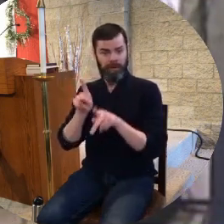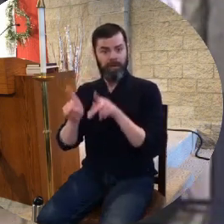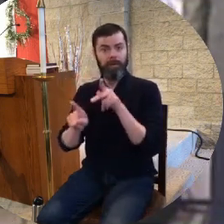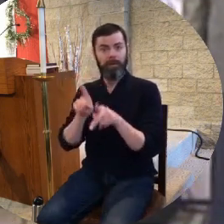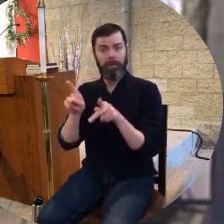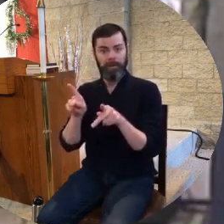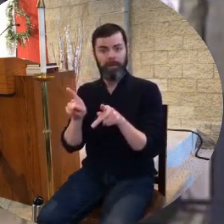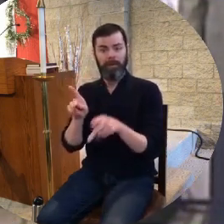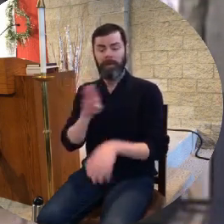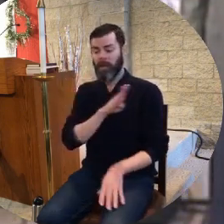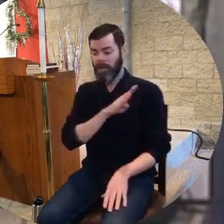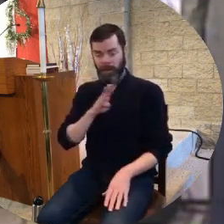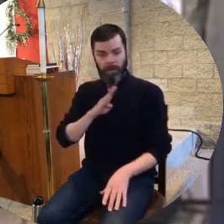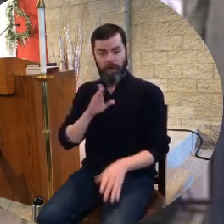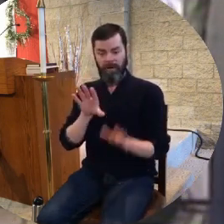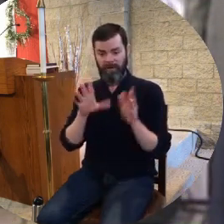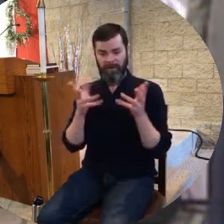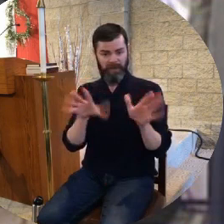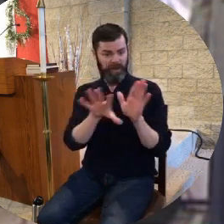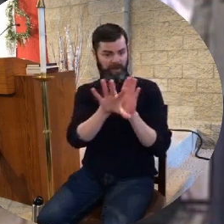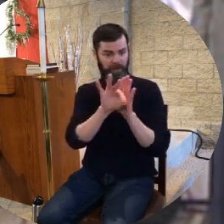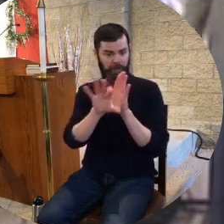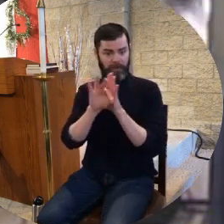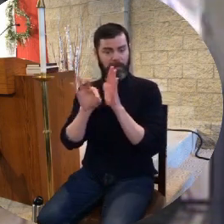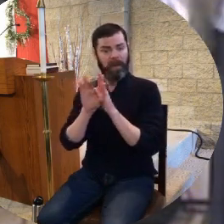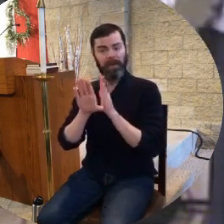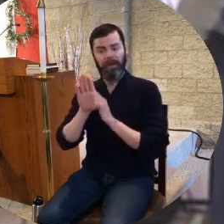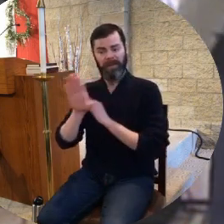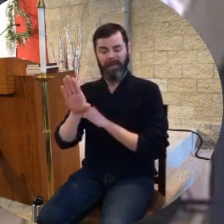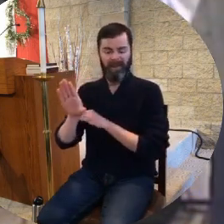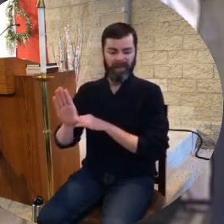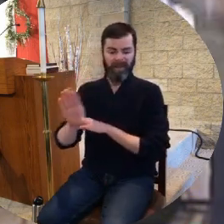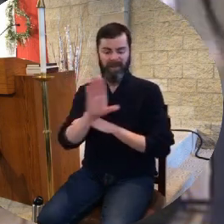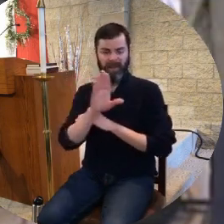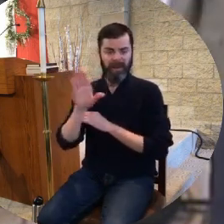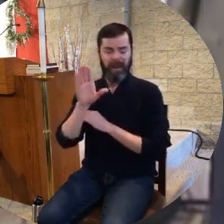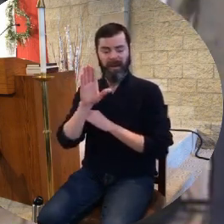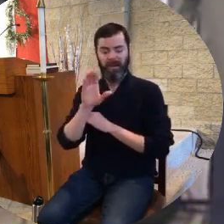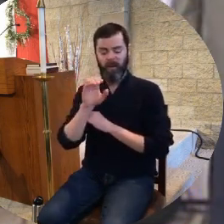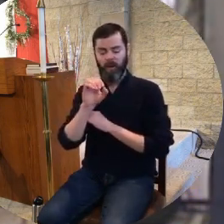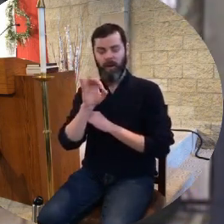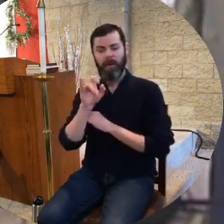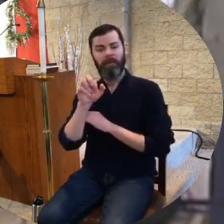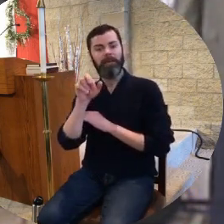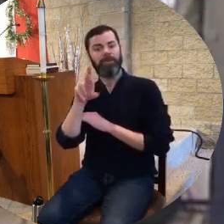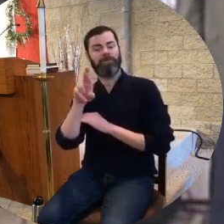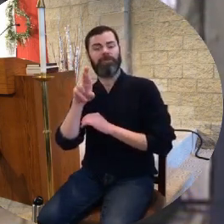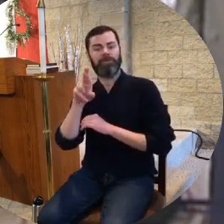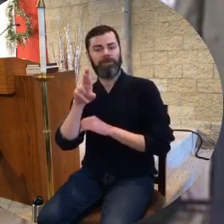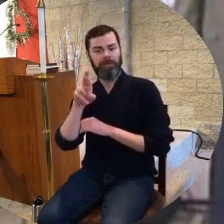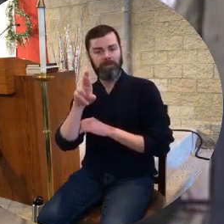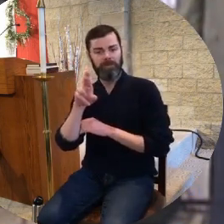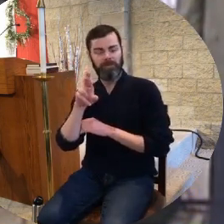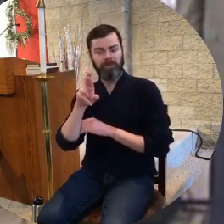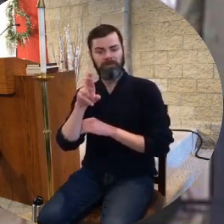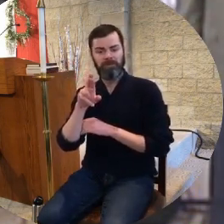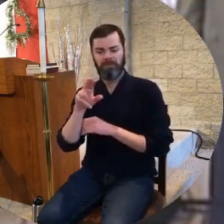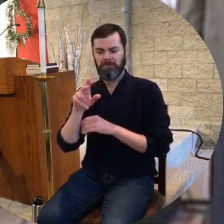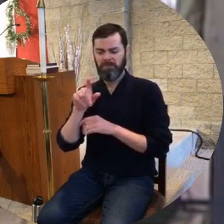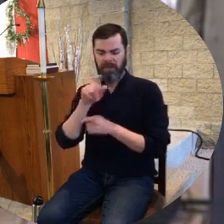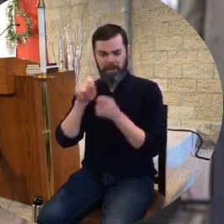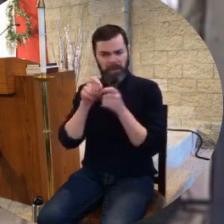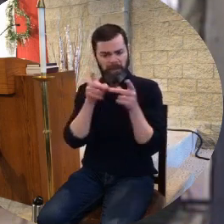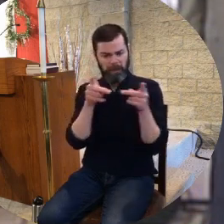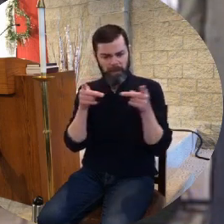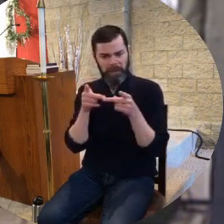also elected their officers. So this morning, we'll take just a few moments to really acknowledge our board,